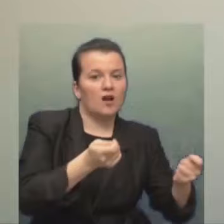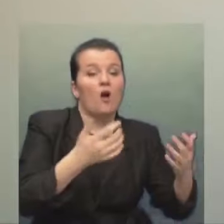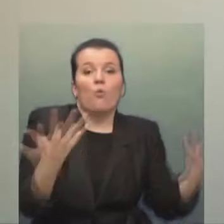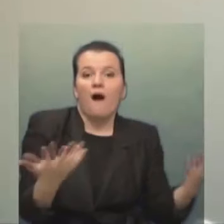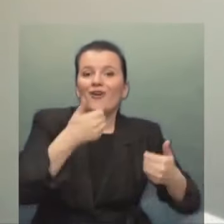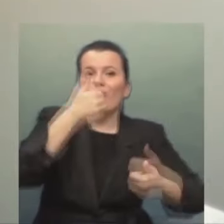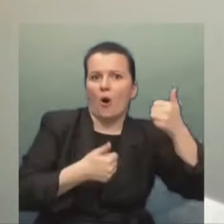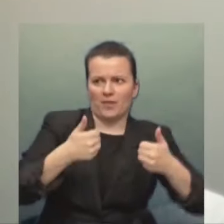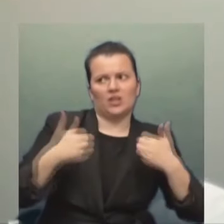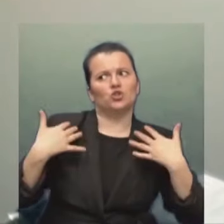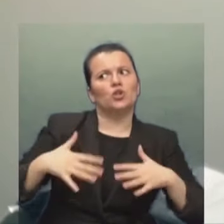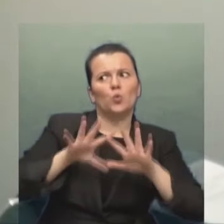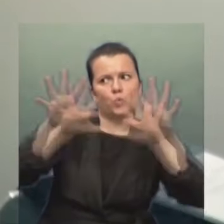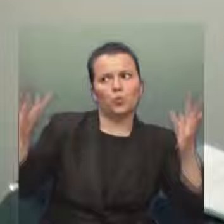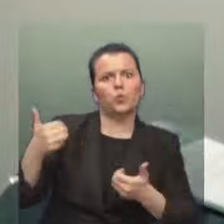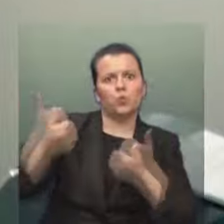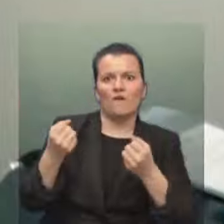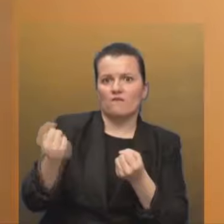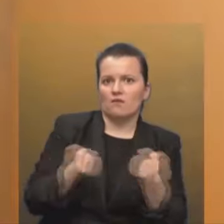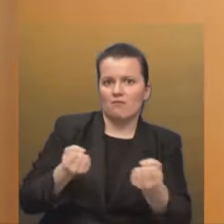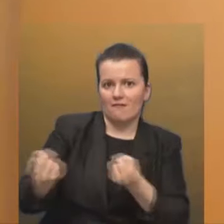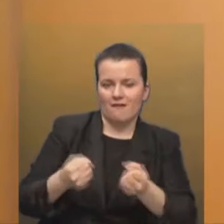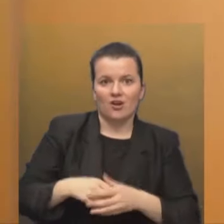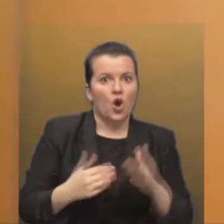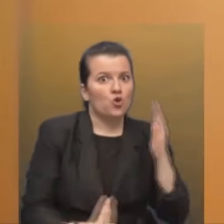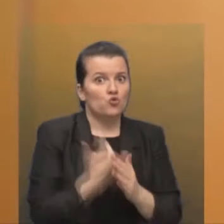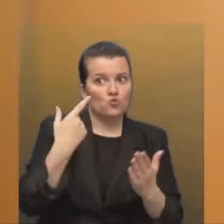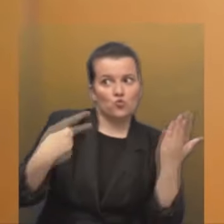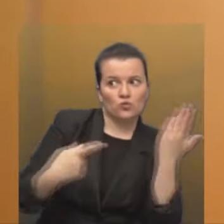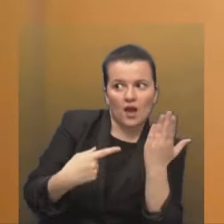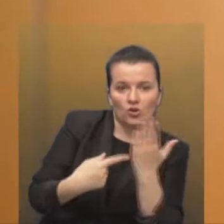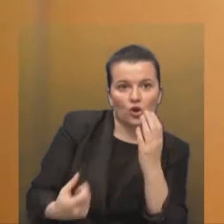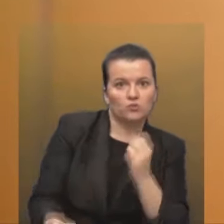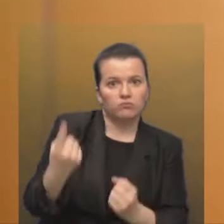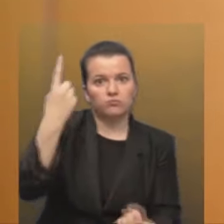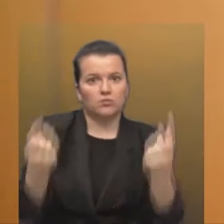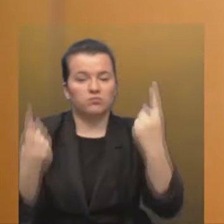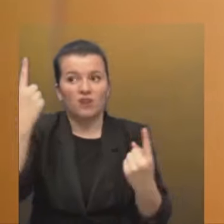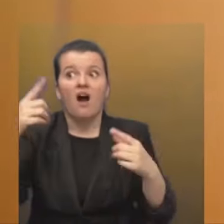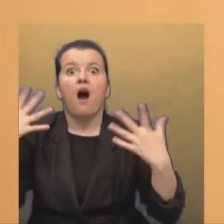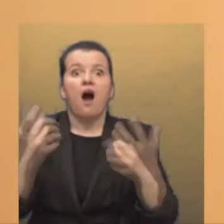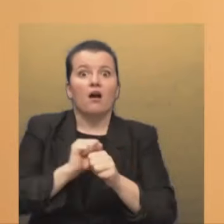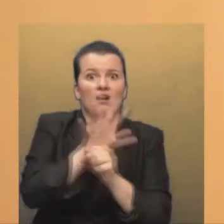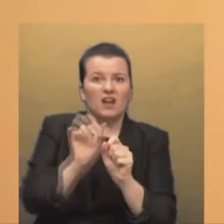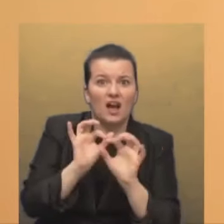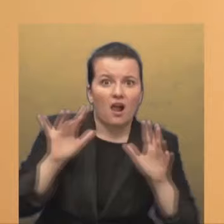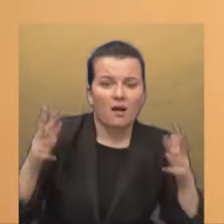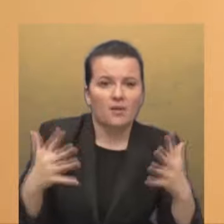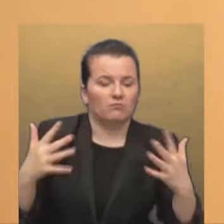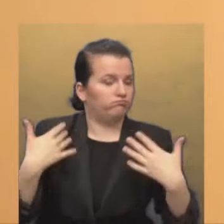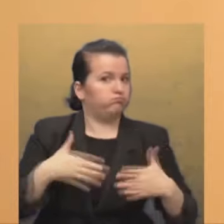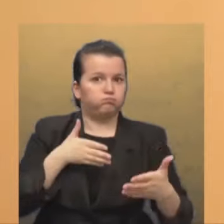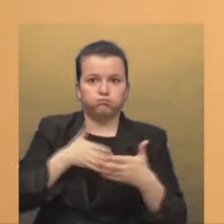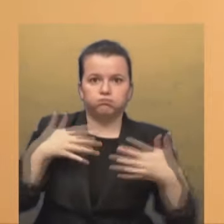the significant technological challenges, both climate change, but also such issues as connected cars. So these are